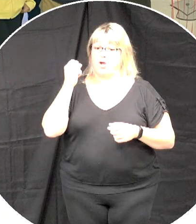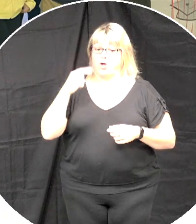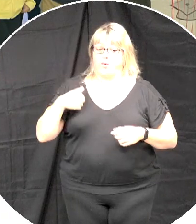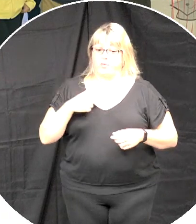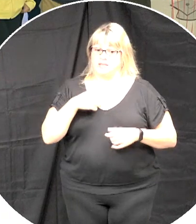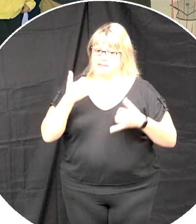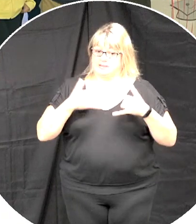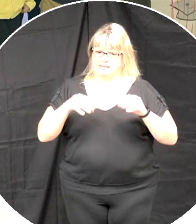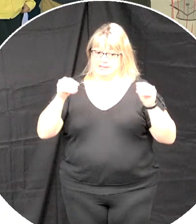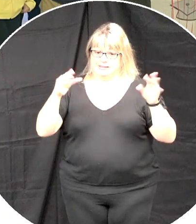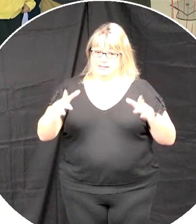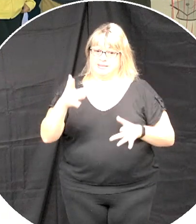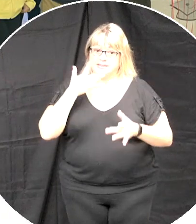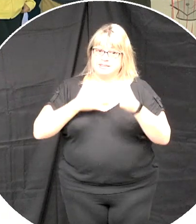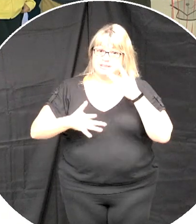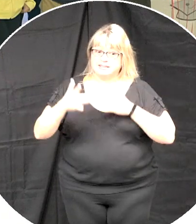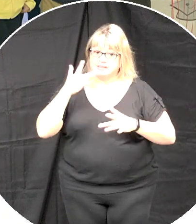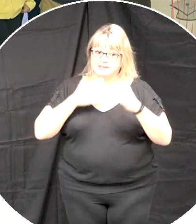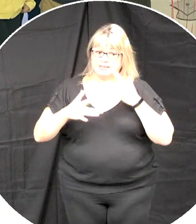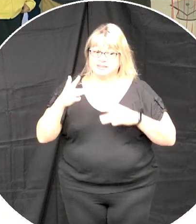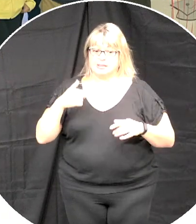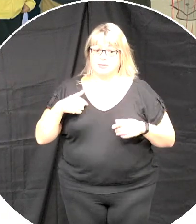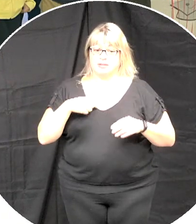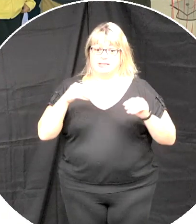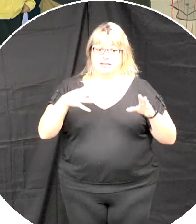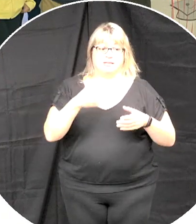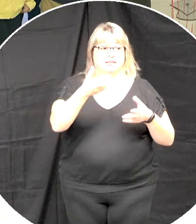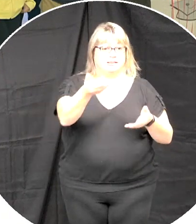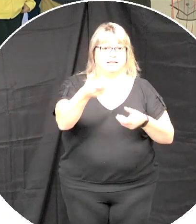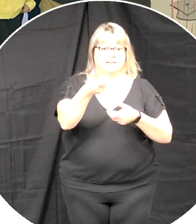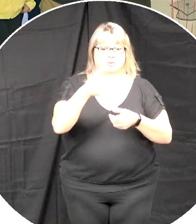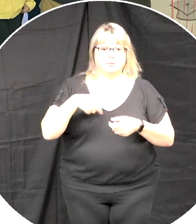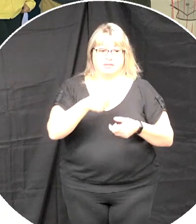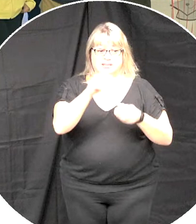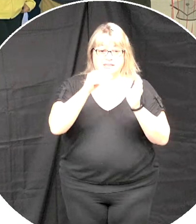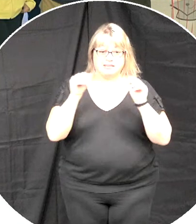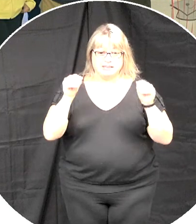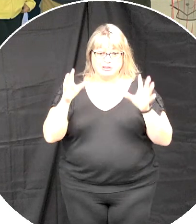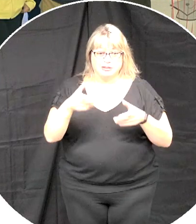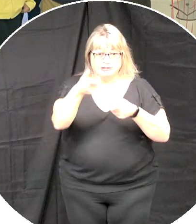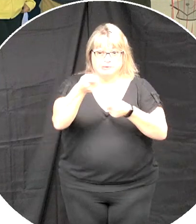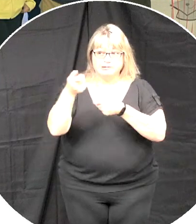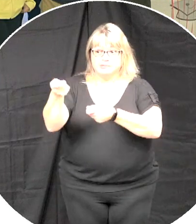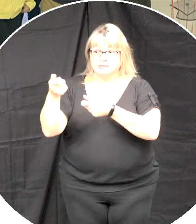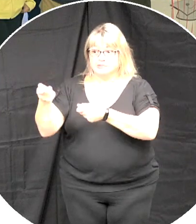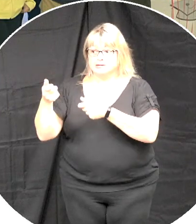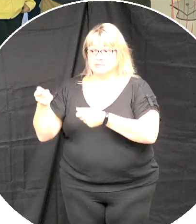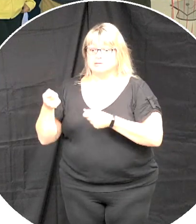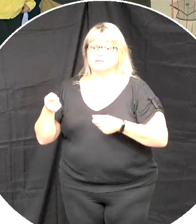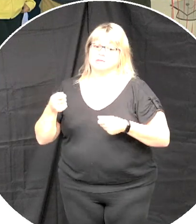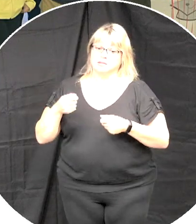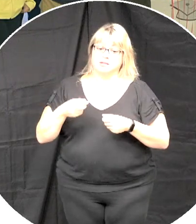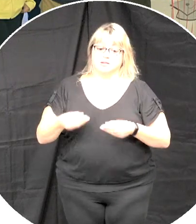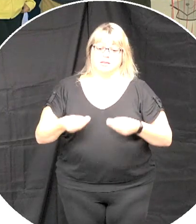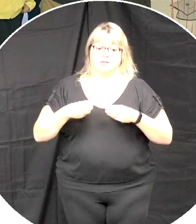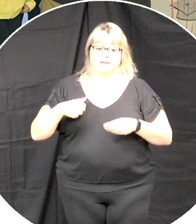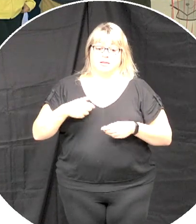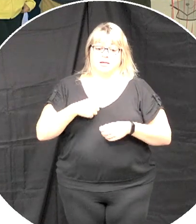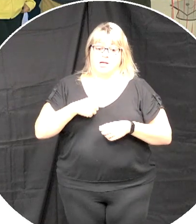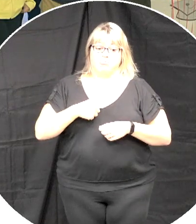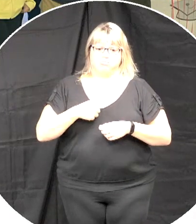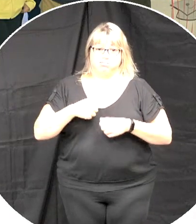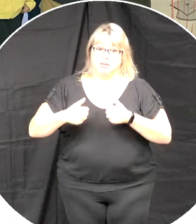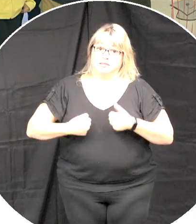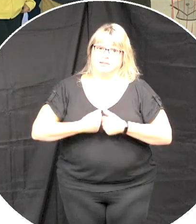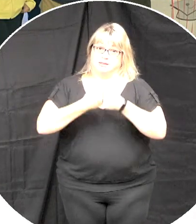teachers, and that is impacting our teacher recruitment efforts. However, while these issues create challenges for the district in the upcoming